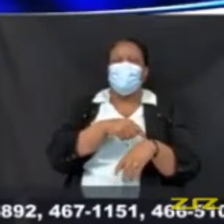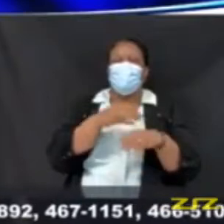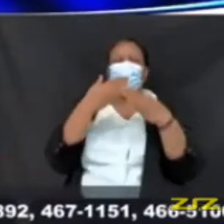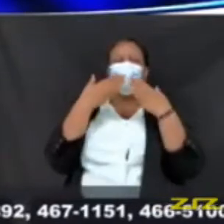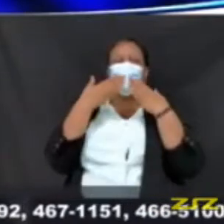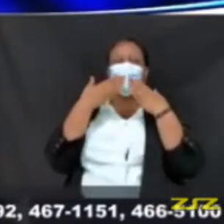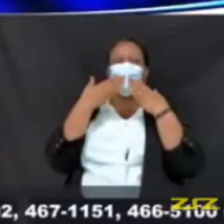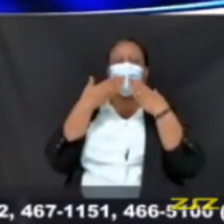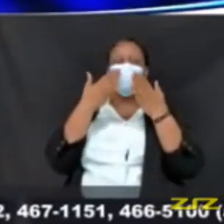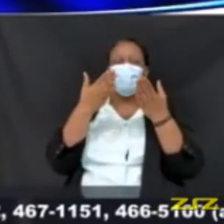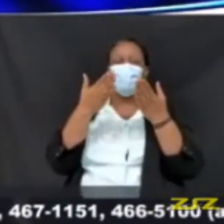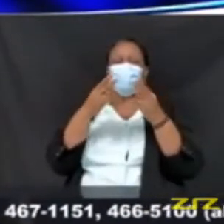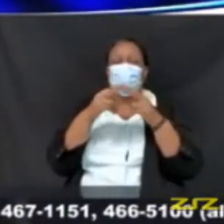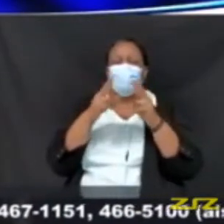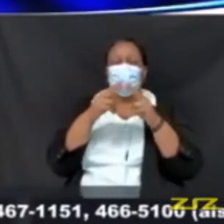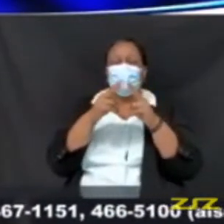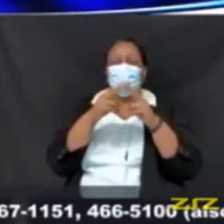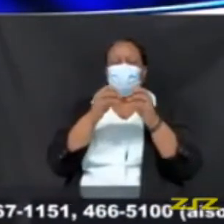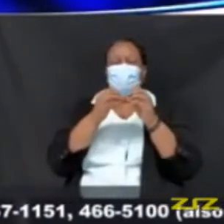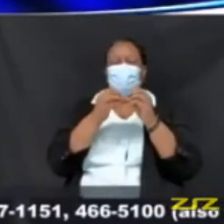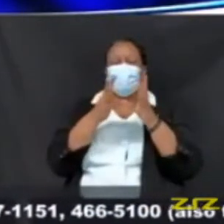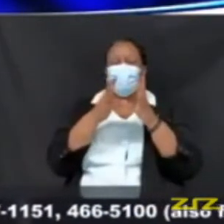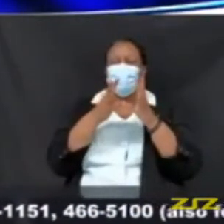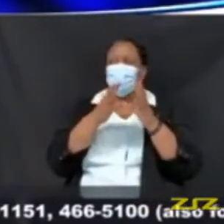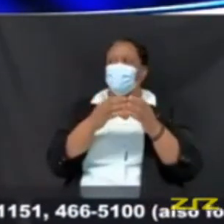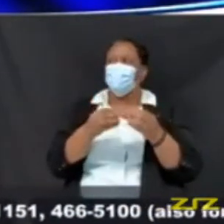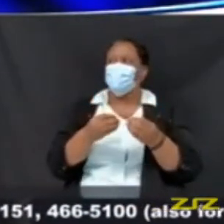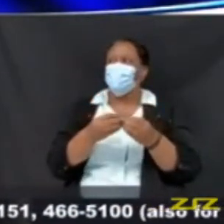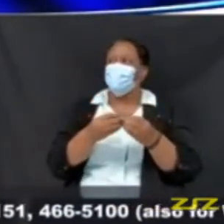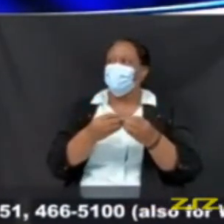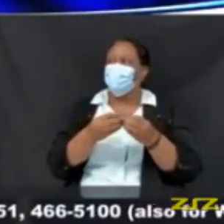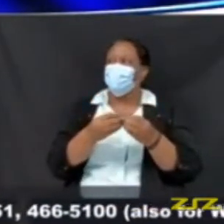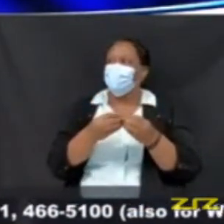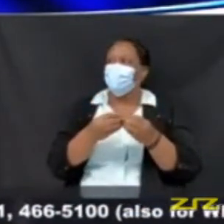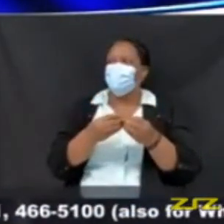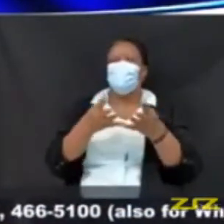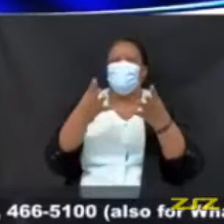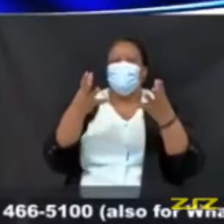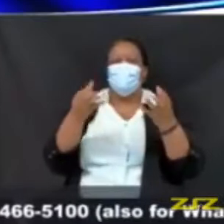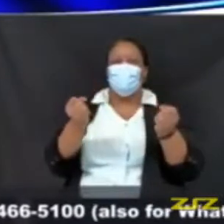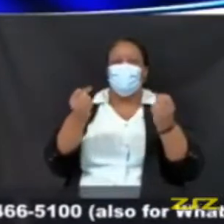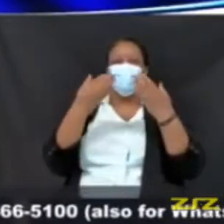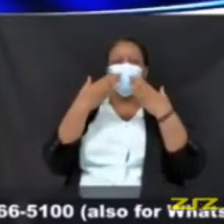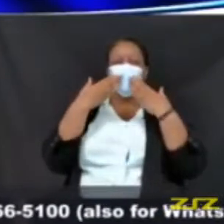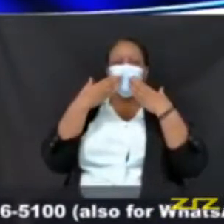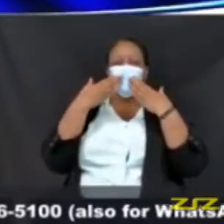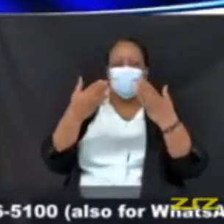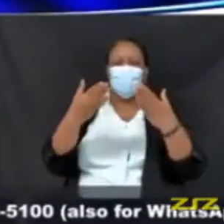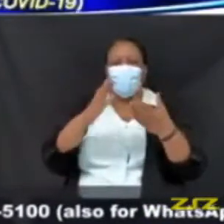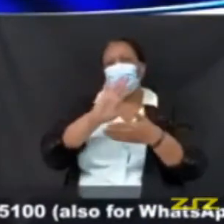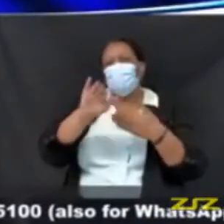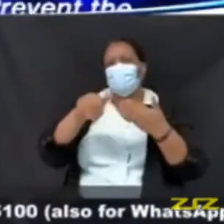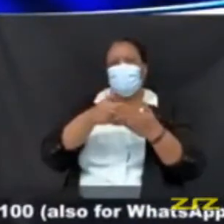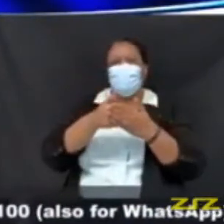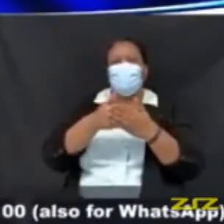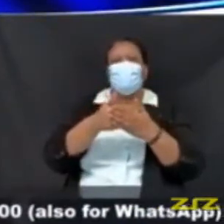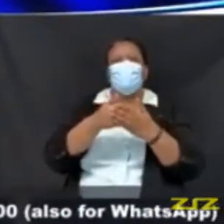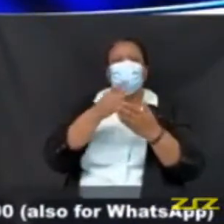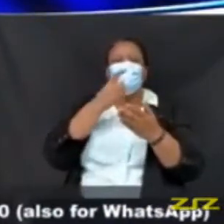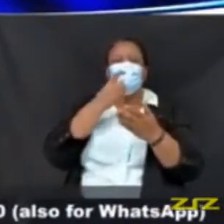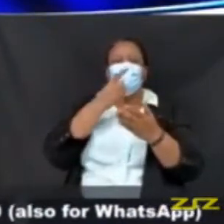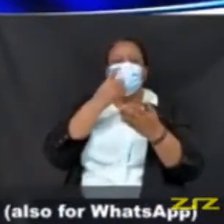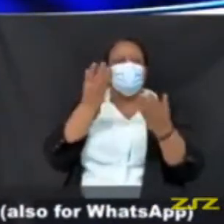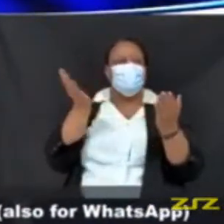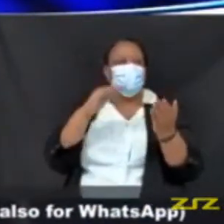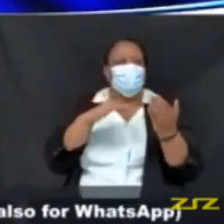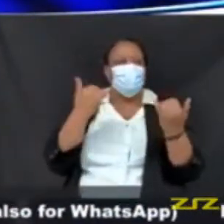briefing. As established by Mr. Williams, I would like to take this opportunity to thank the